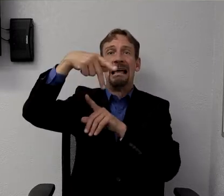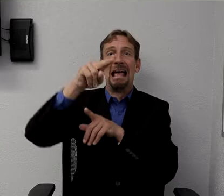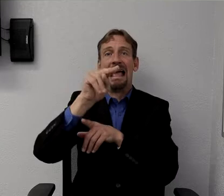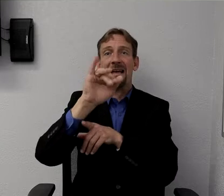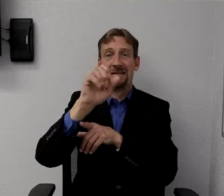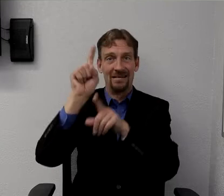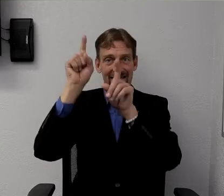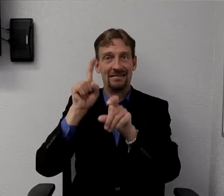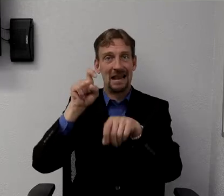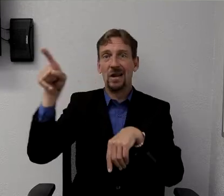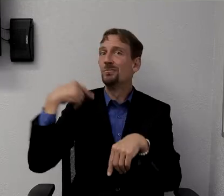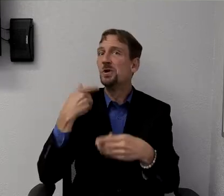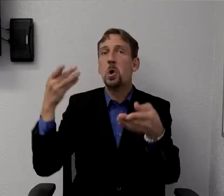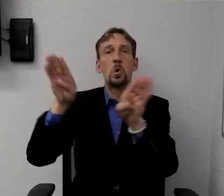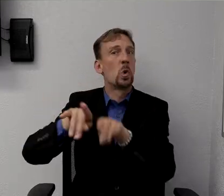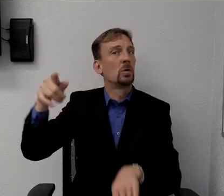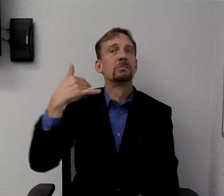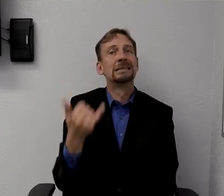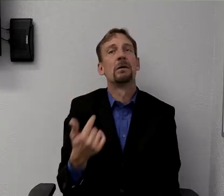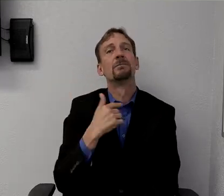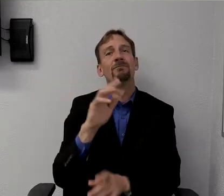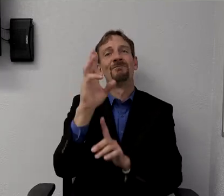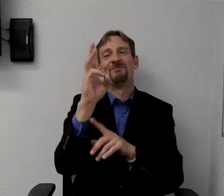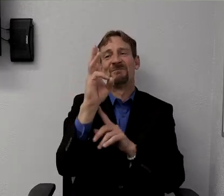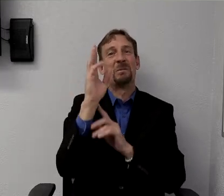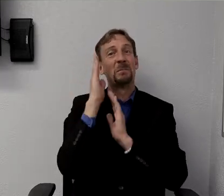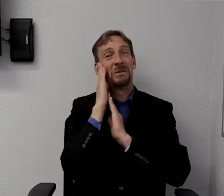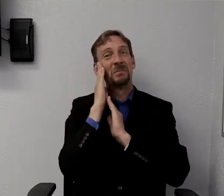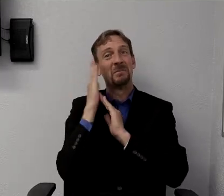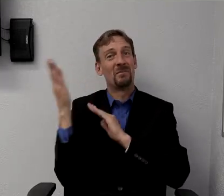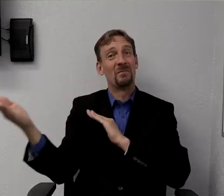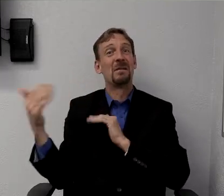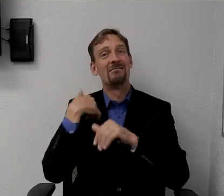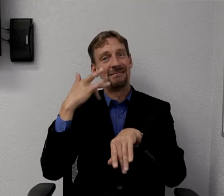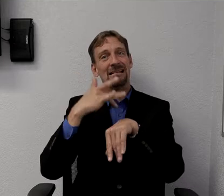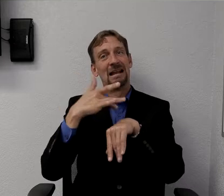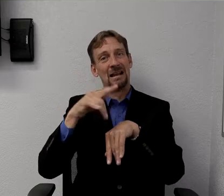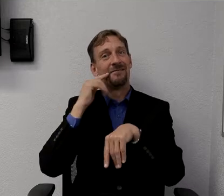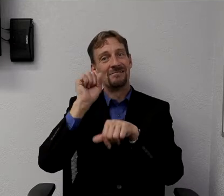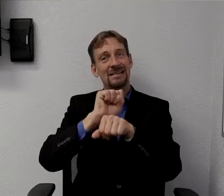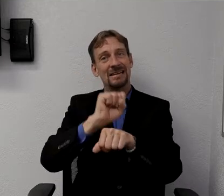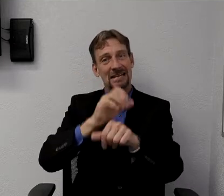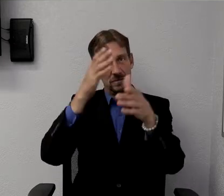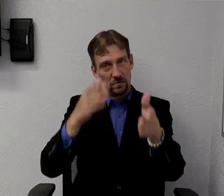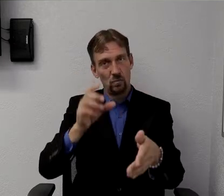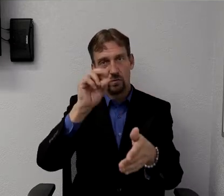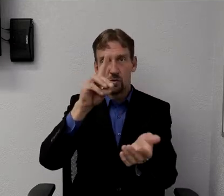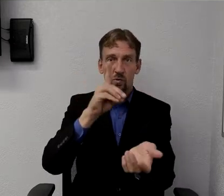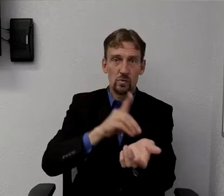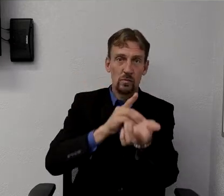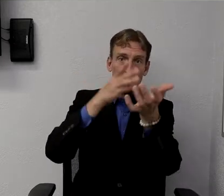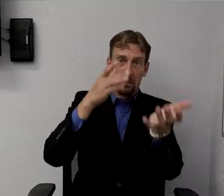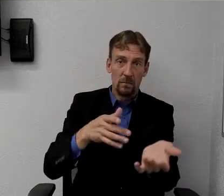6 beds that we've made available to any of our employees or physicians that